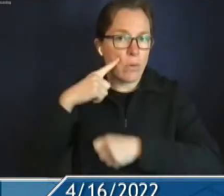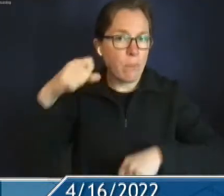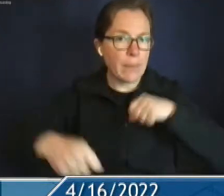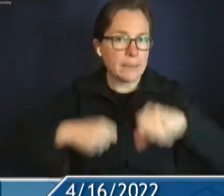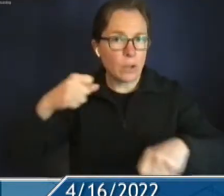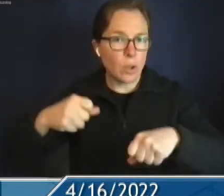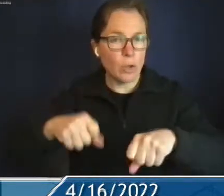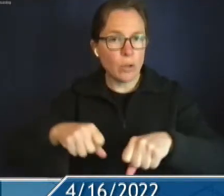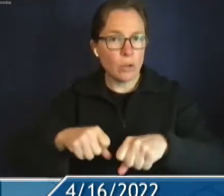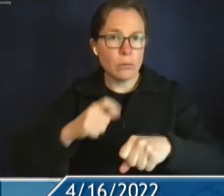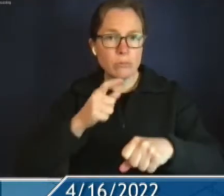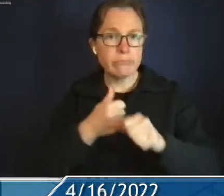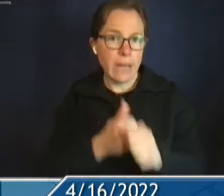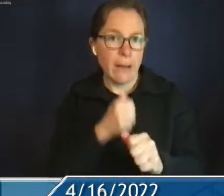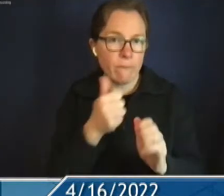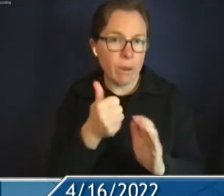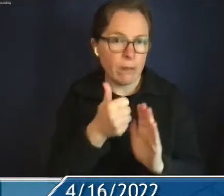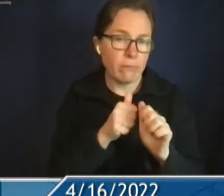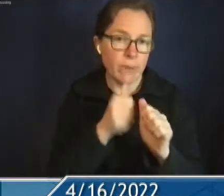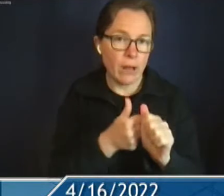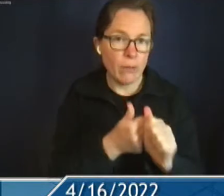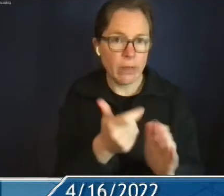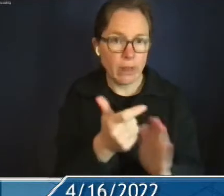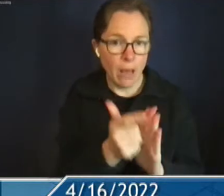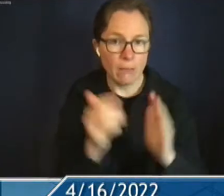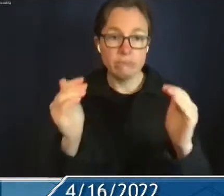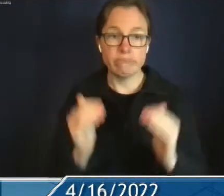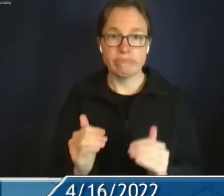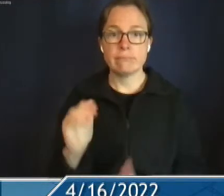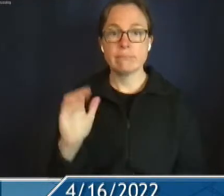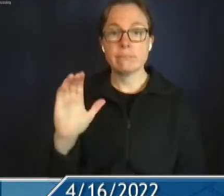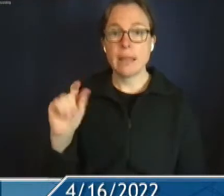Thank you. Next, we have Kathy Reese.